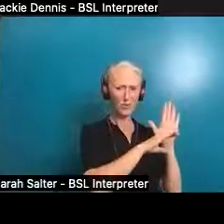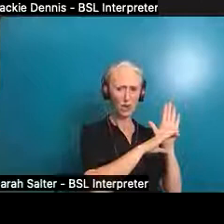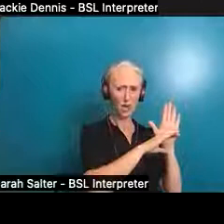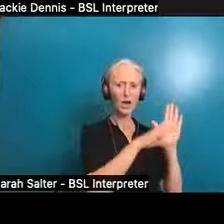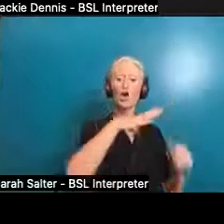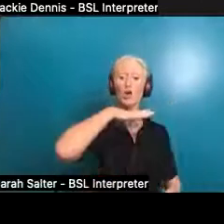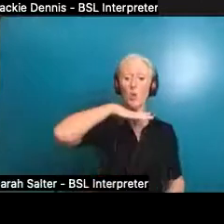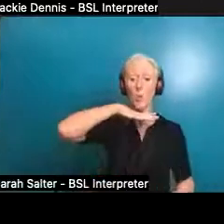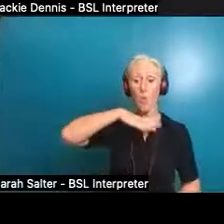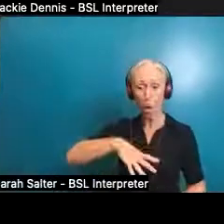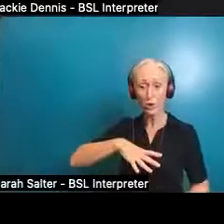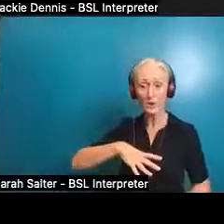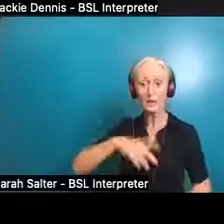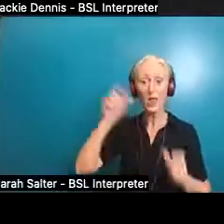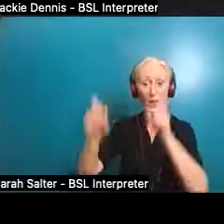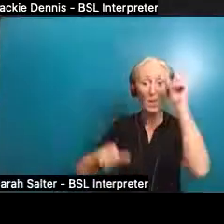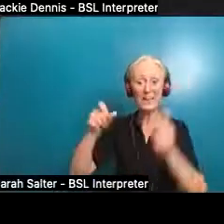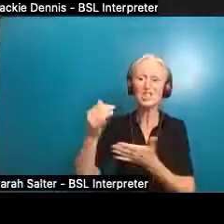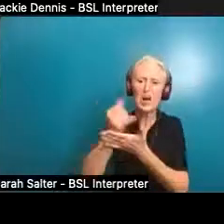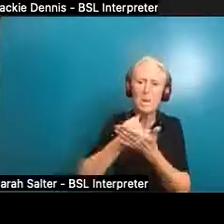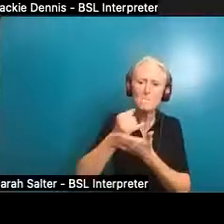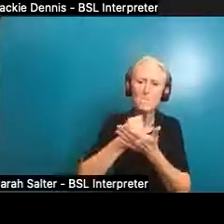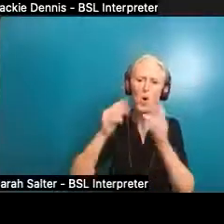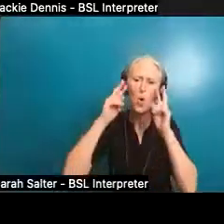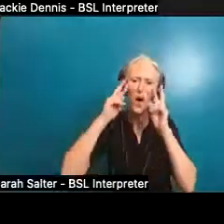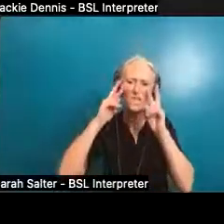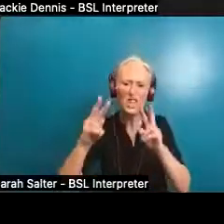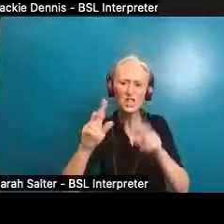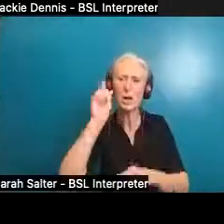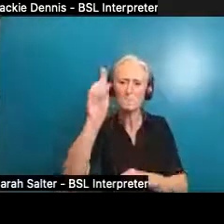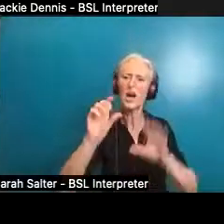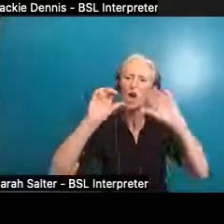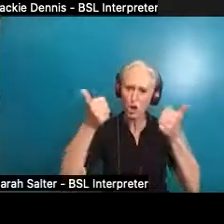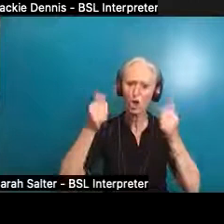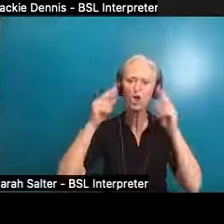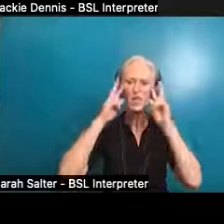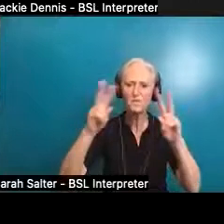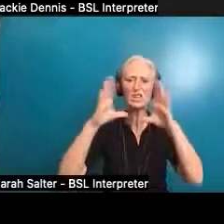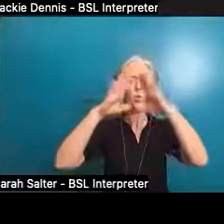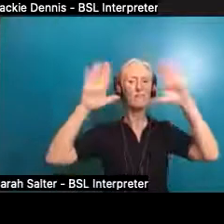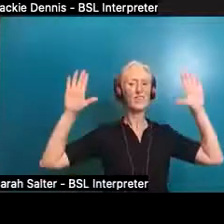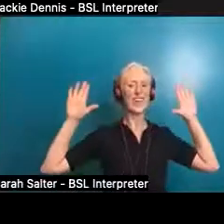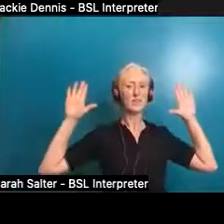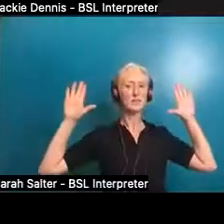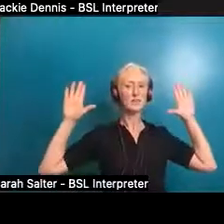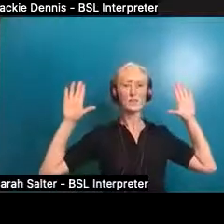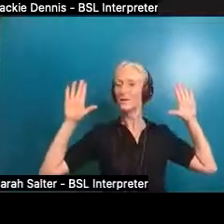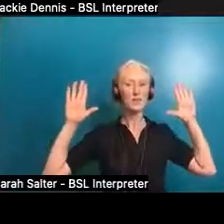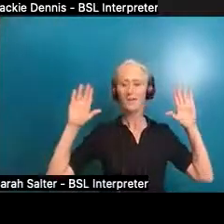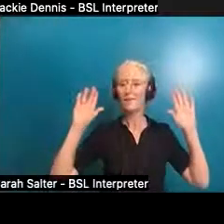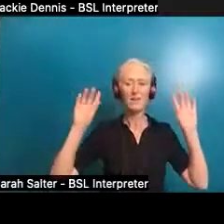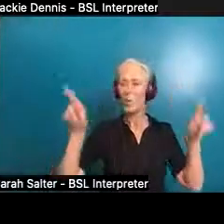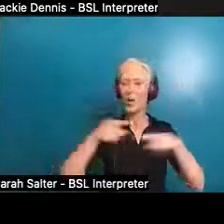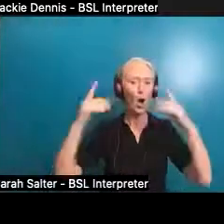have a really good visual field. Those 2 things don't match up. And the reason that most patients are not getting into this trial is because their